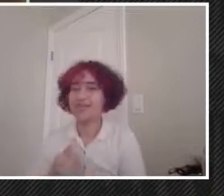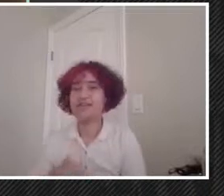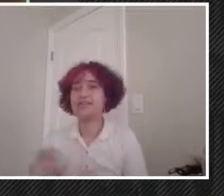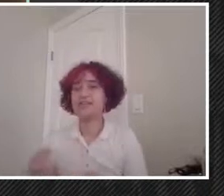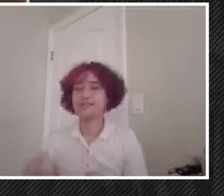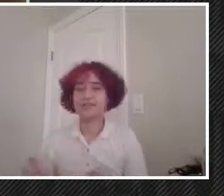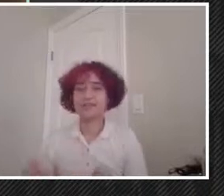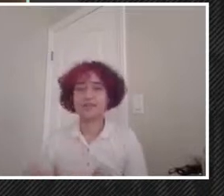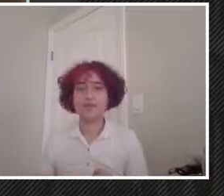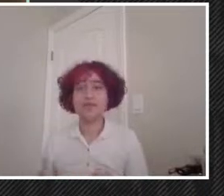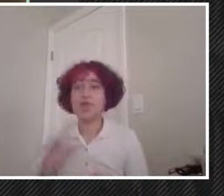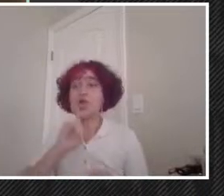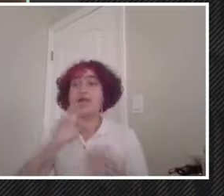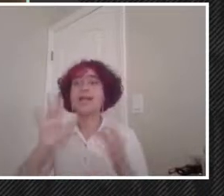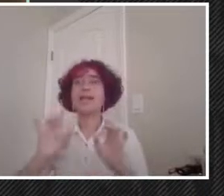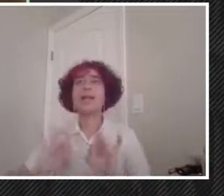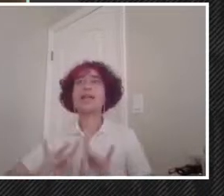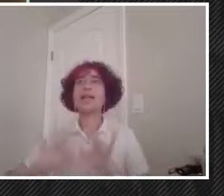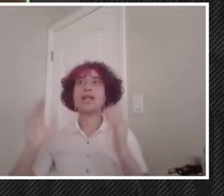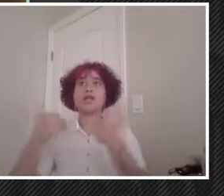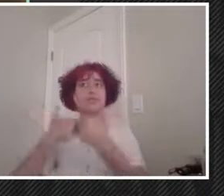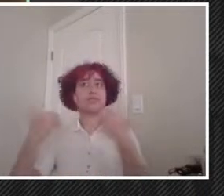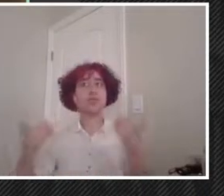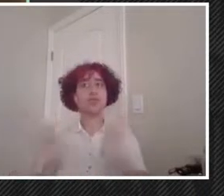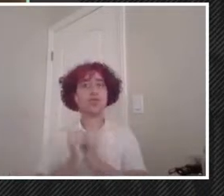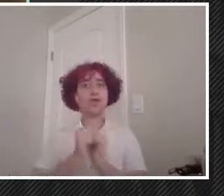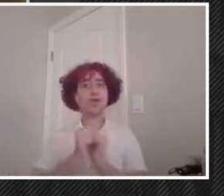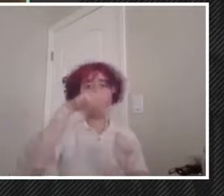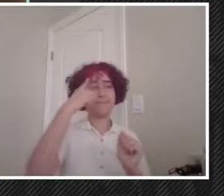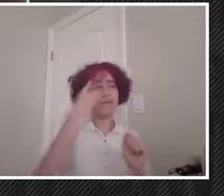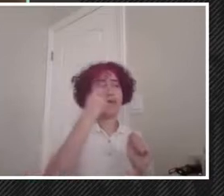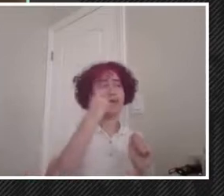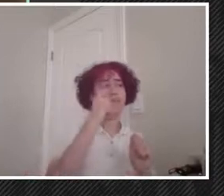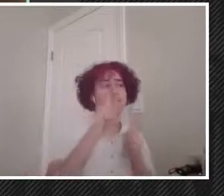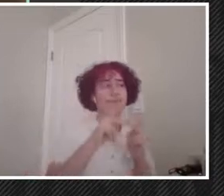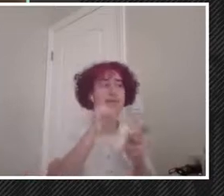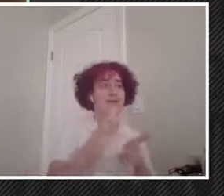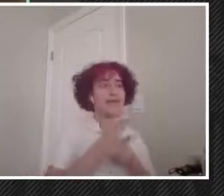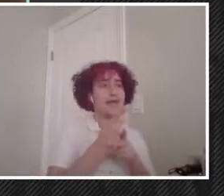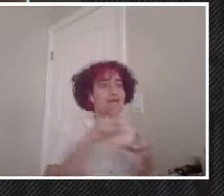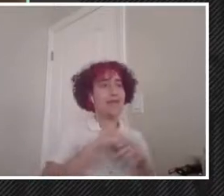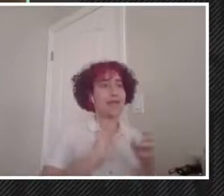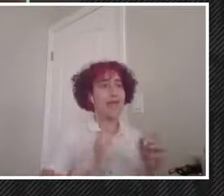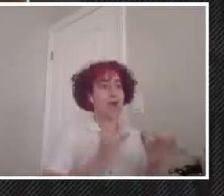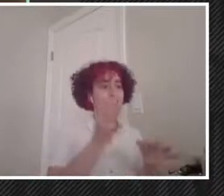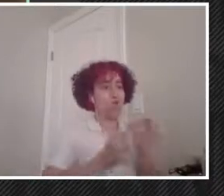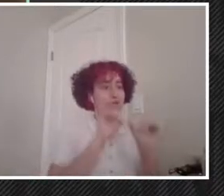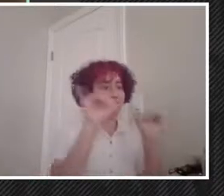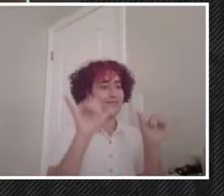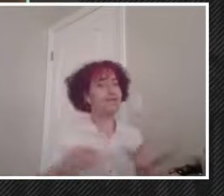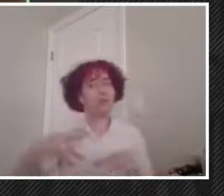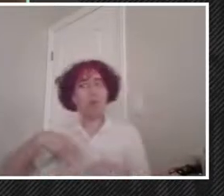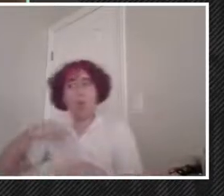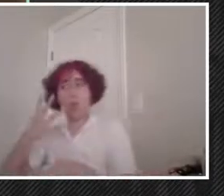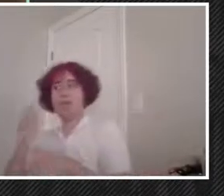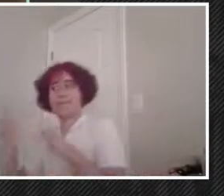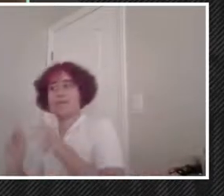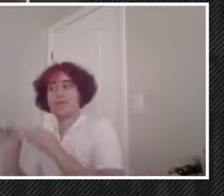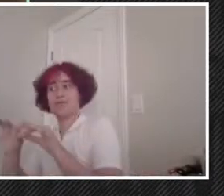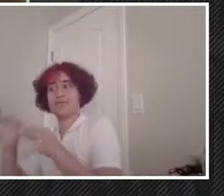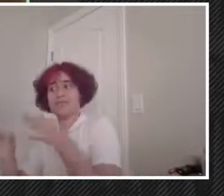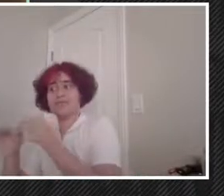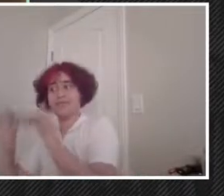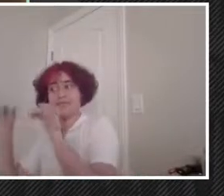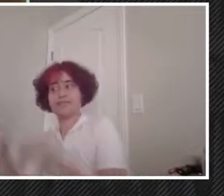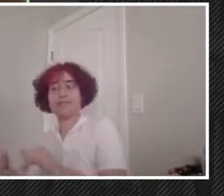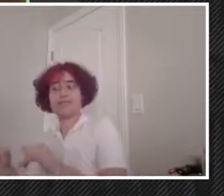between how Black people are treated in our court system, how white people are treated. Those people are not only figurative people, they exist